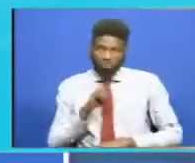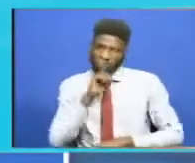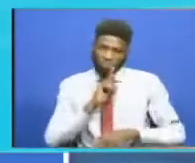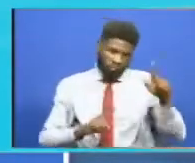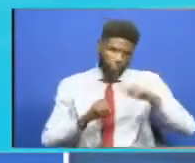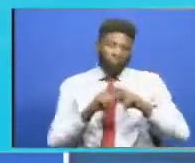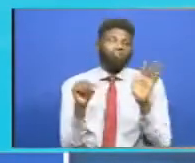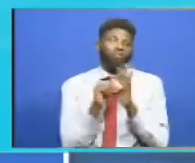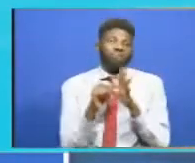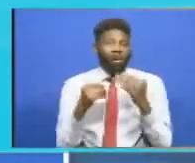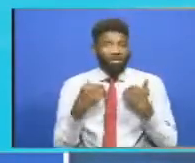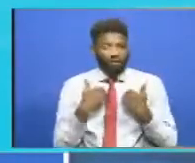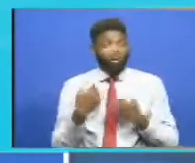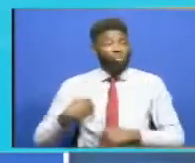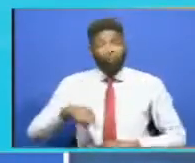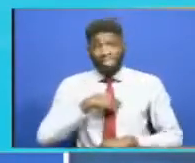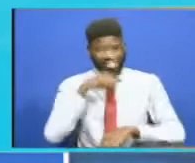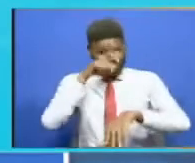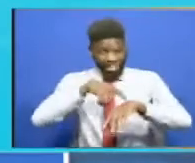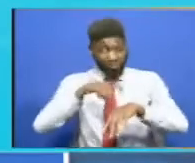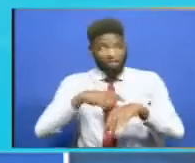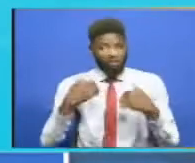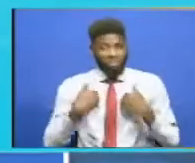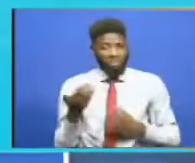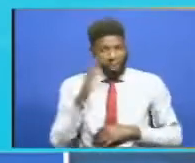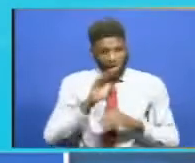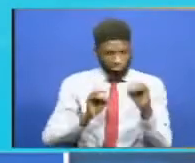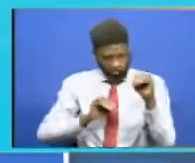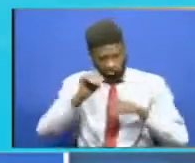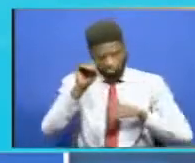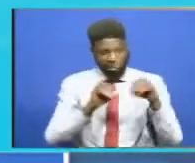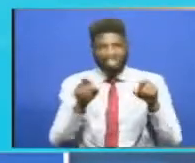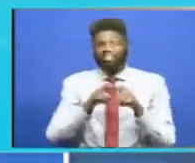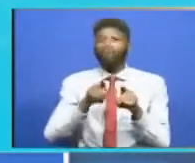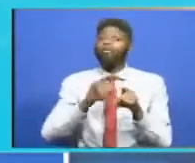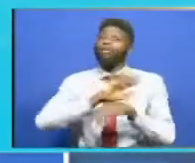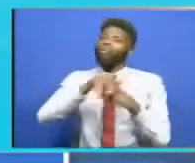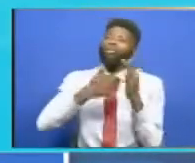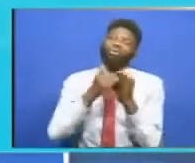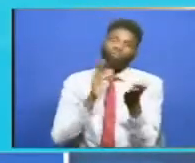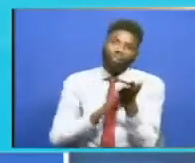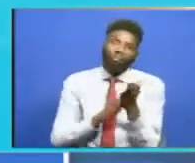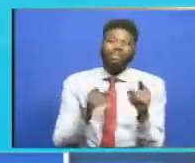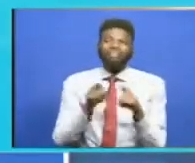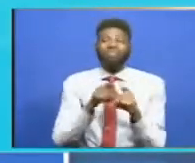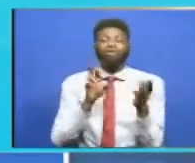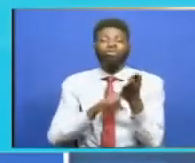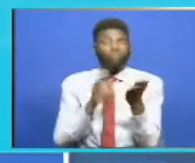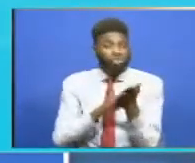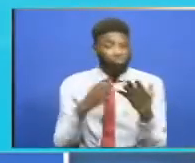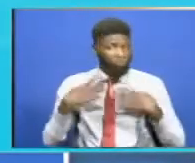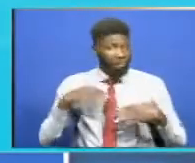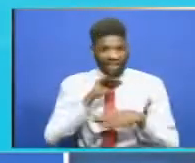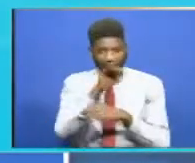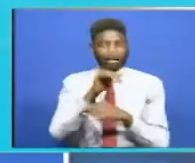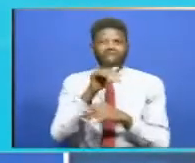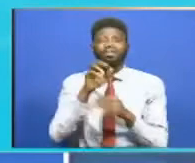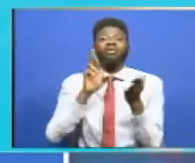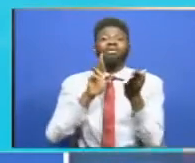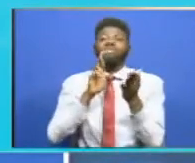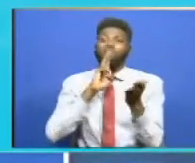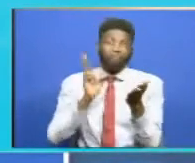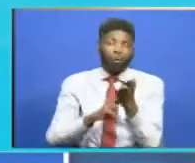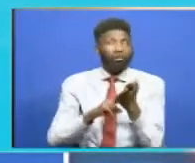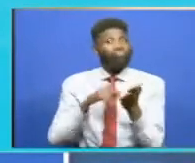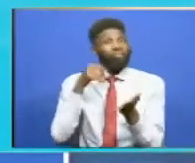back to the drawing board and factor in all the comments or even all the recommendations some people are suggesting in the report? There are two